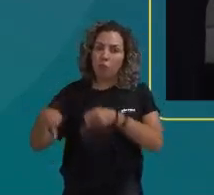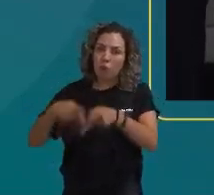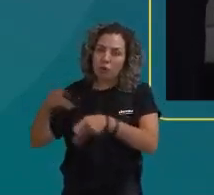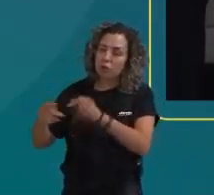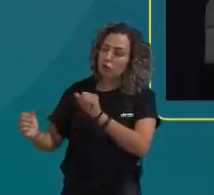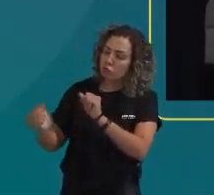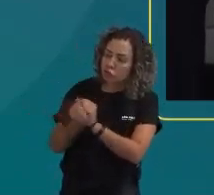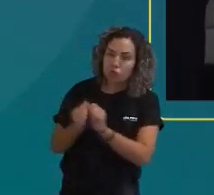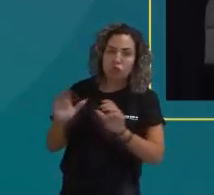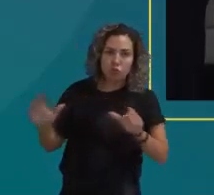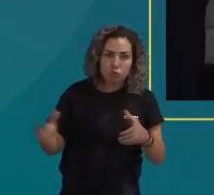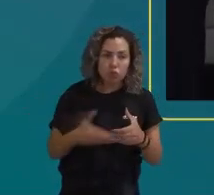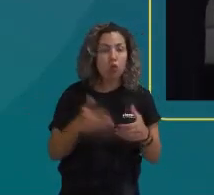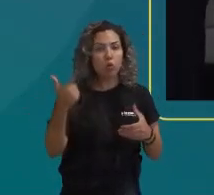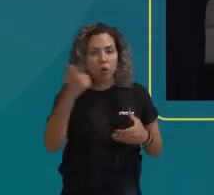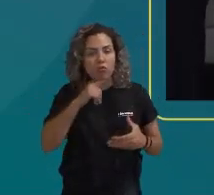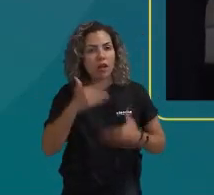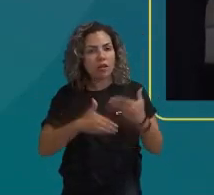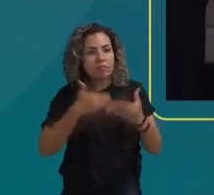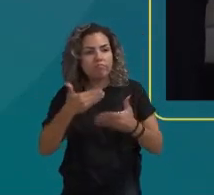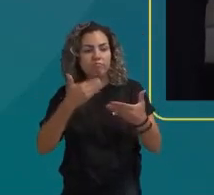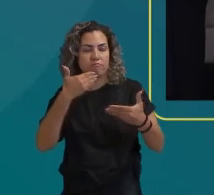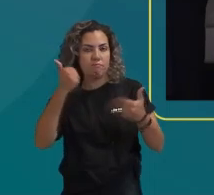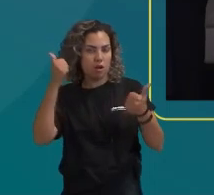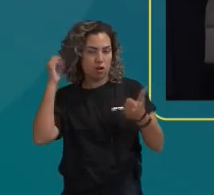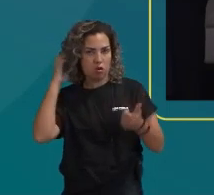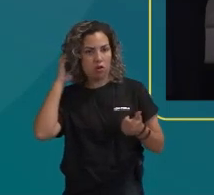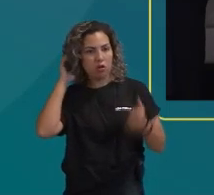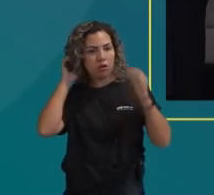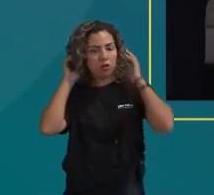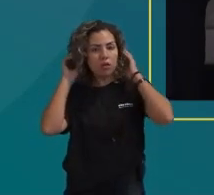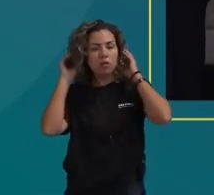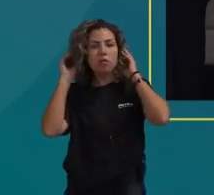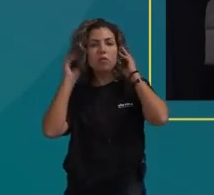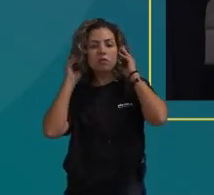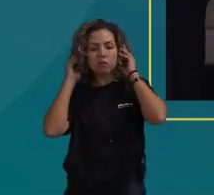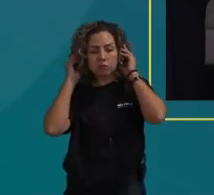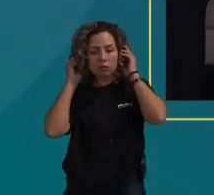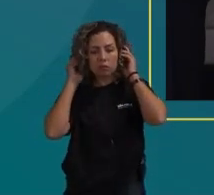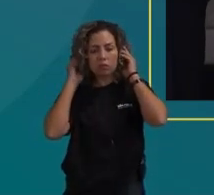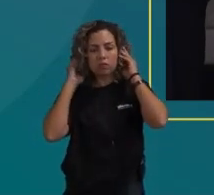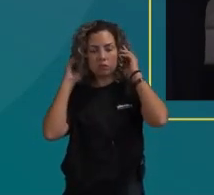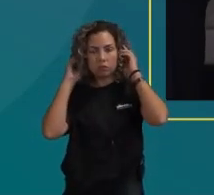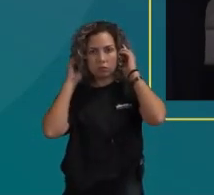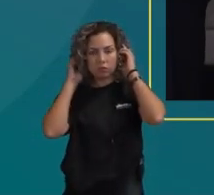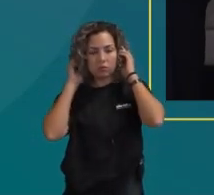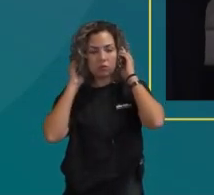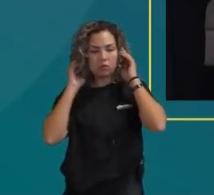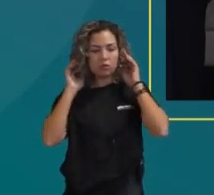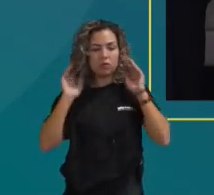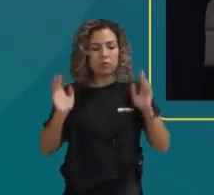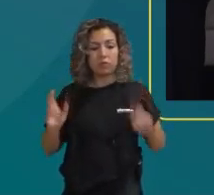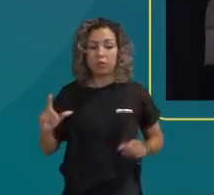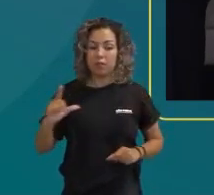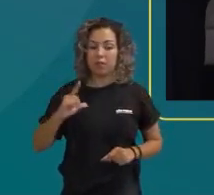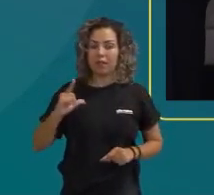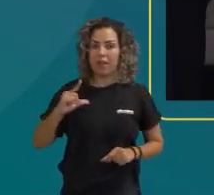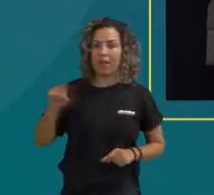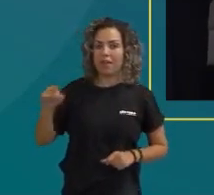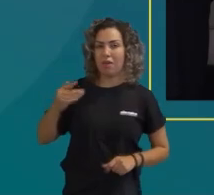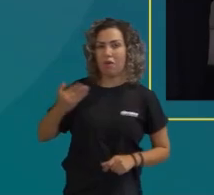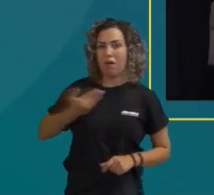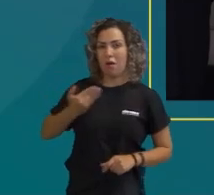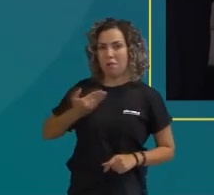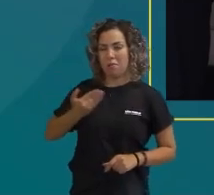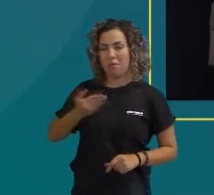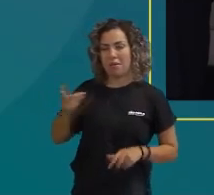and she is sitting just in front of me, UNEP has named the project.